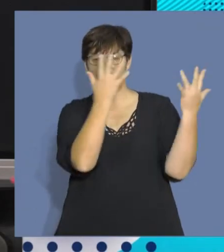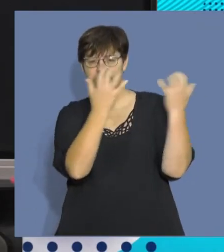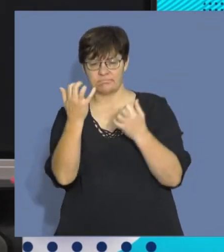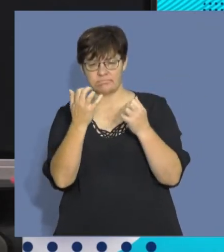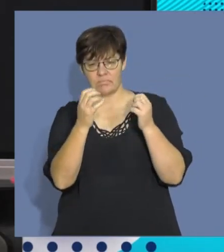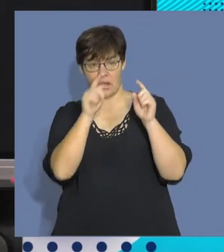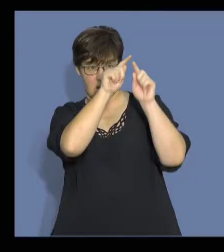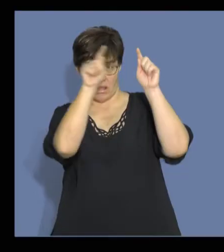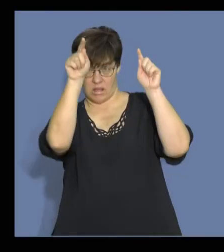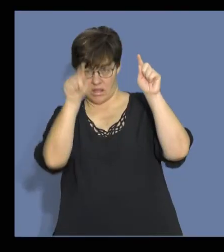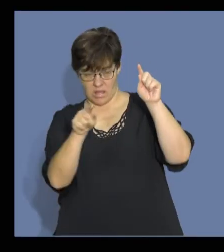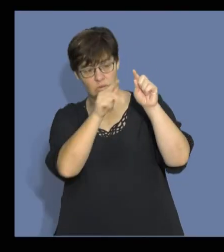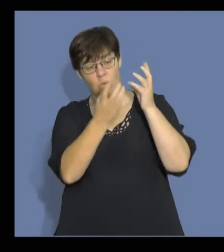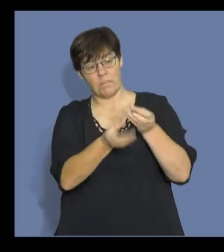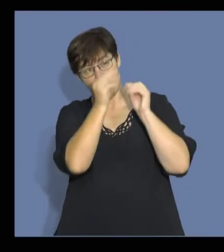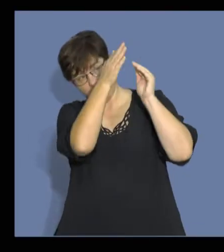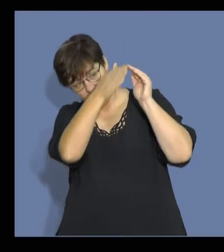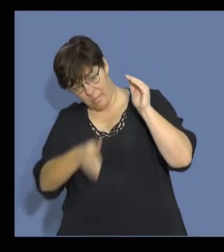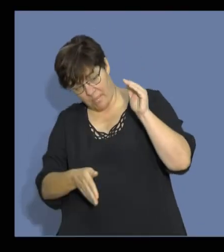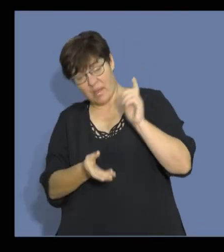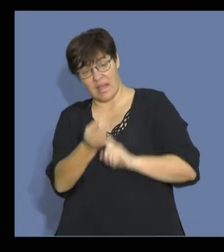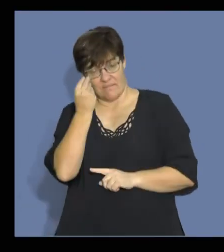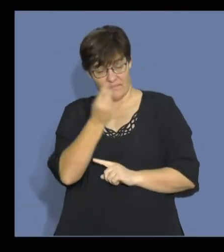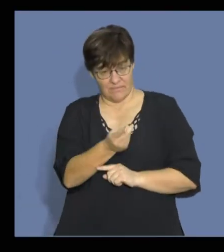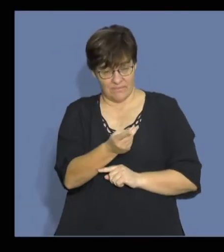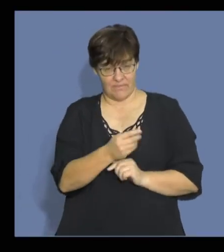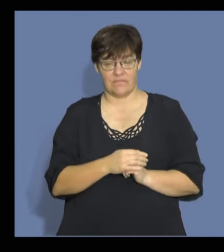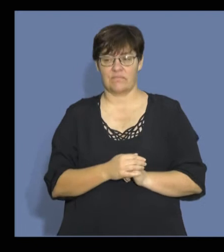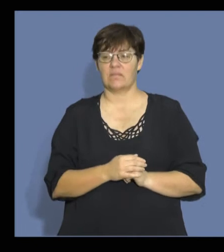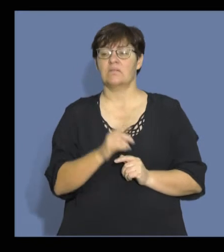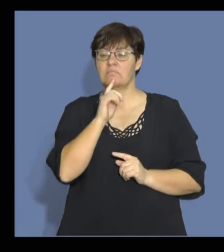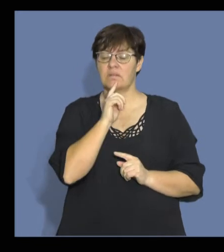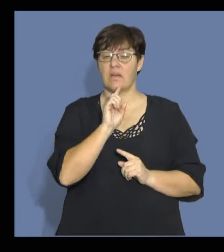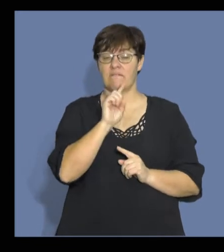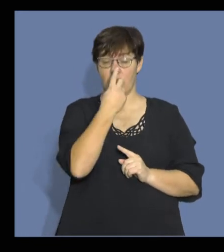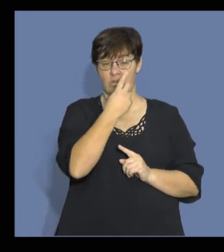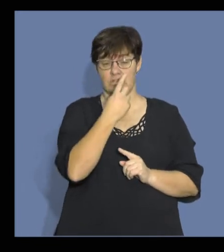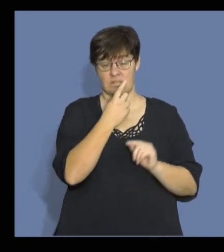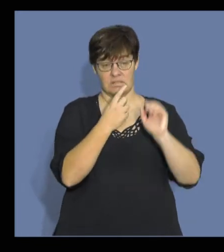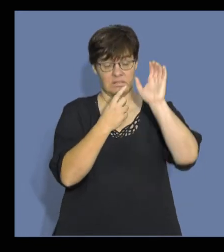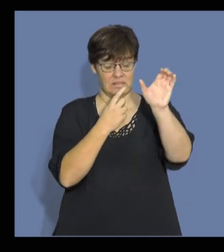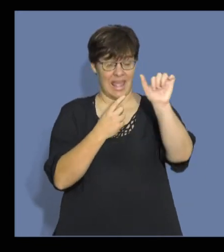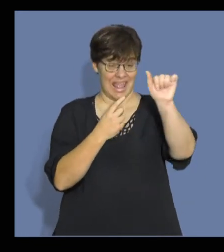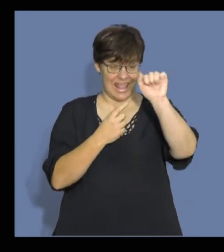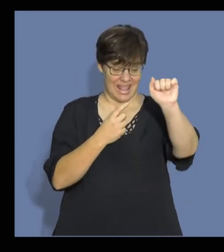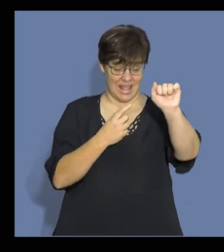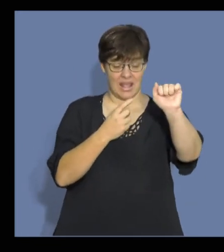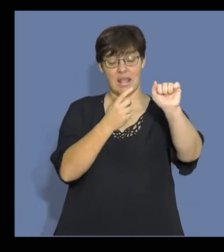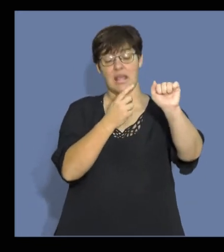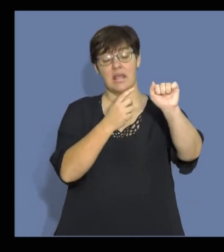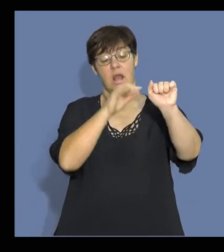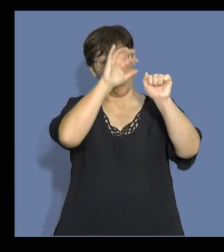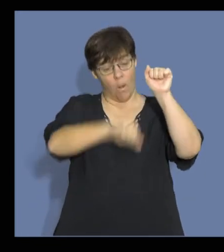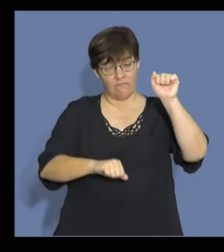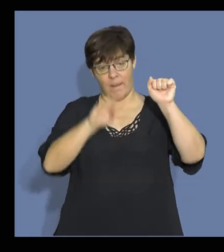diagonal distance, was this formula where we took the first x value, we subtracted the second x